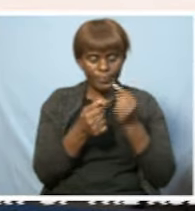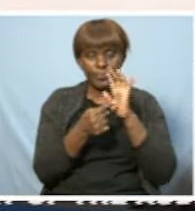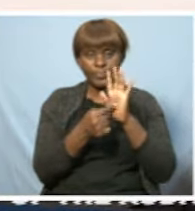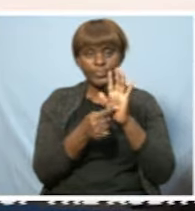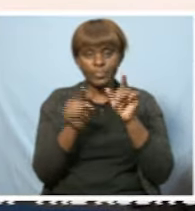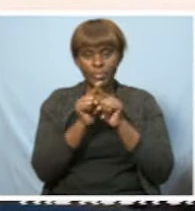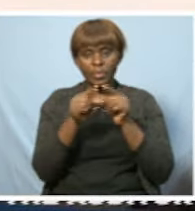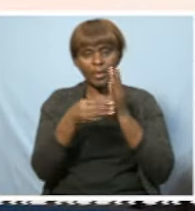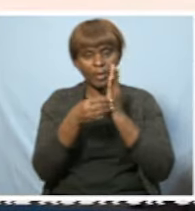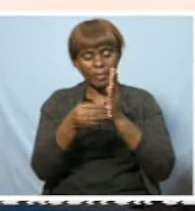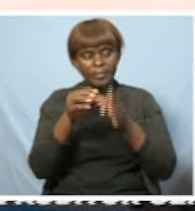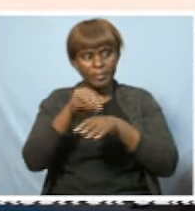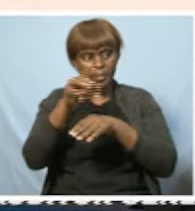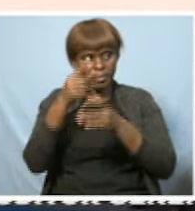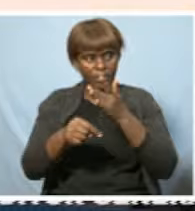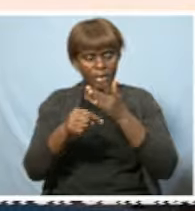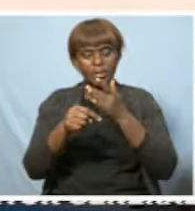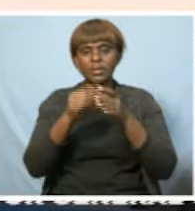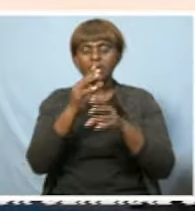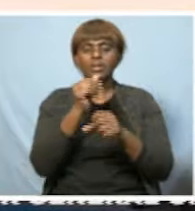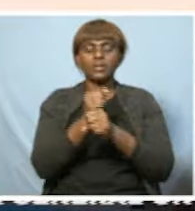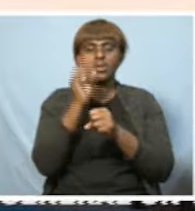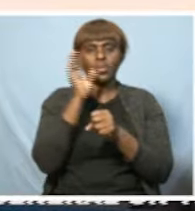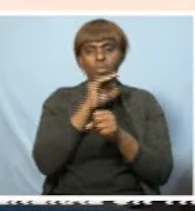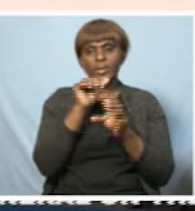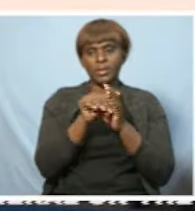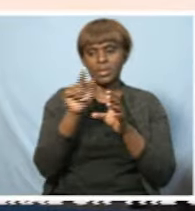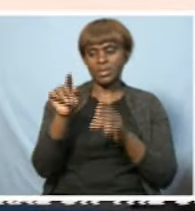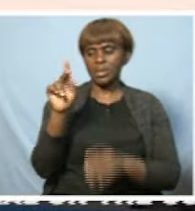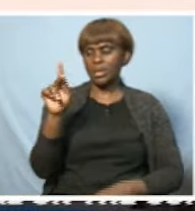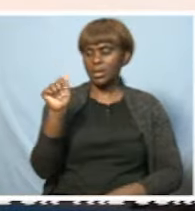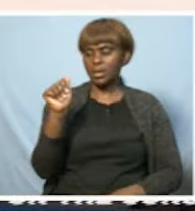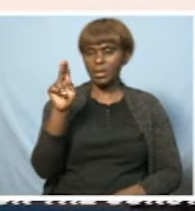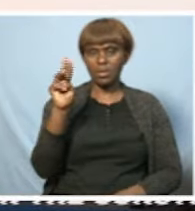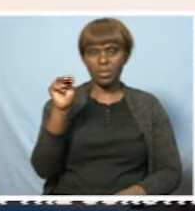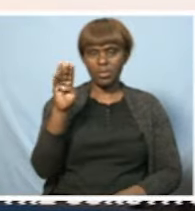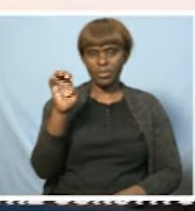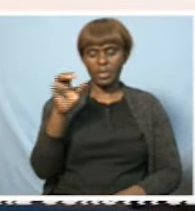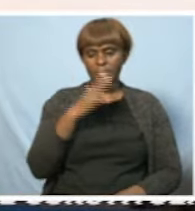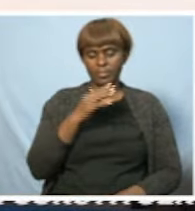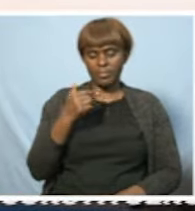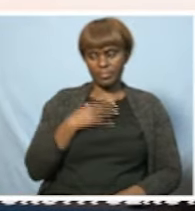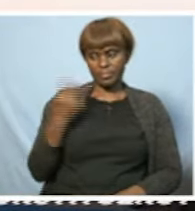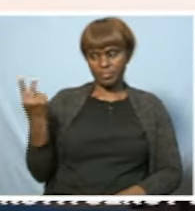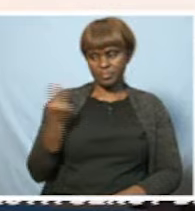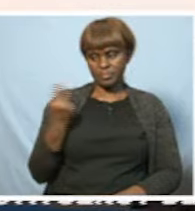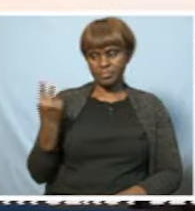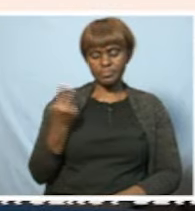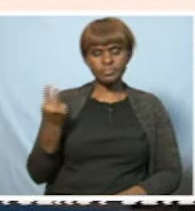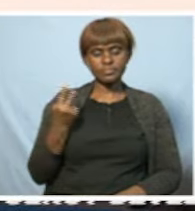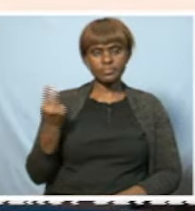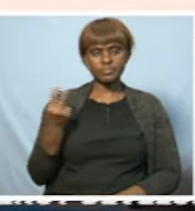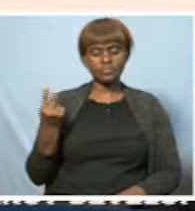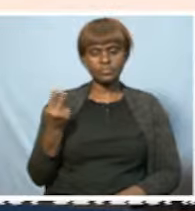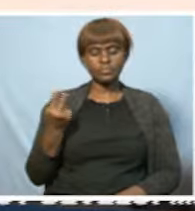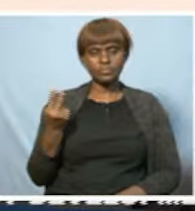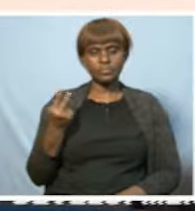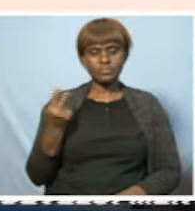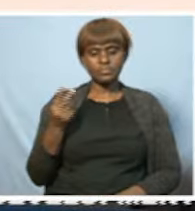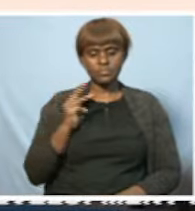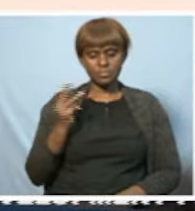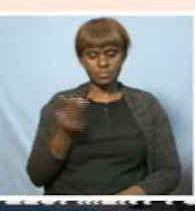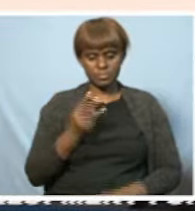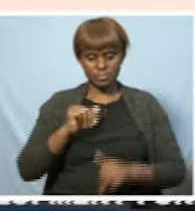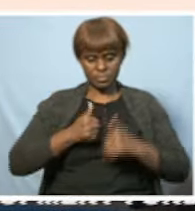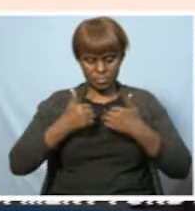gave guidance on what we had received at in Kaumbwe, I think himself and myself were at we had